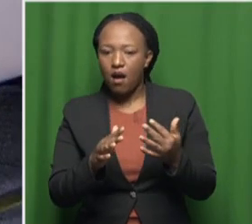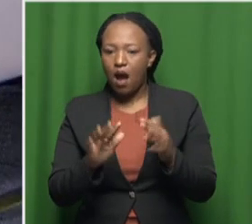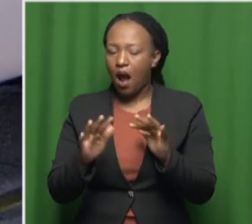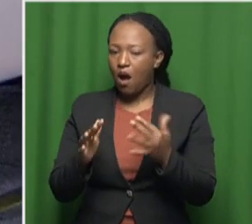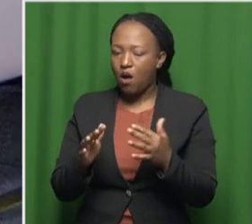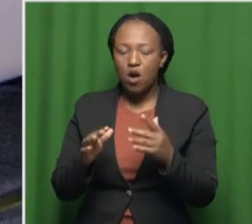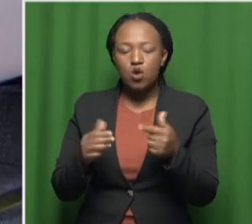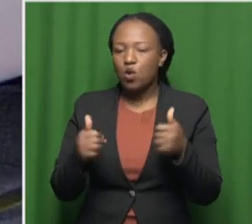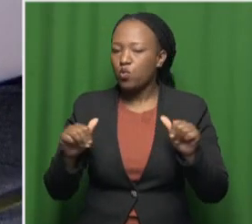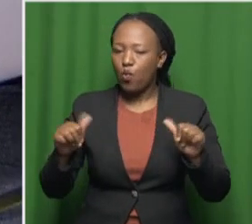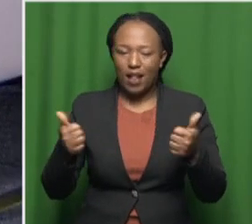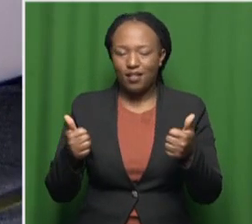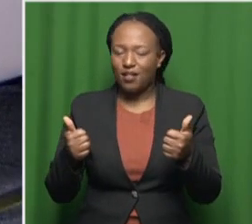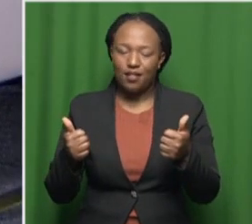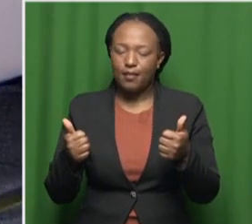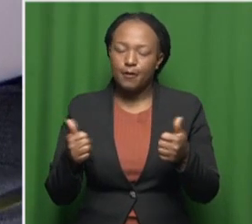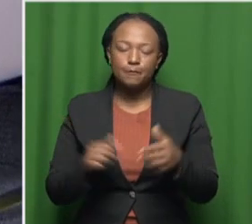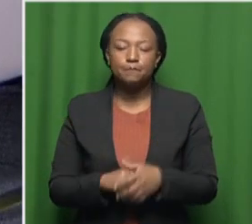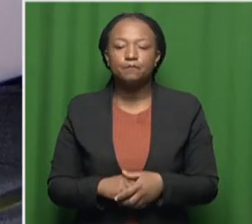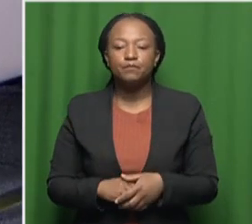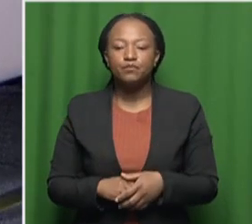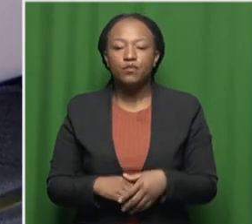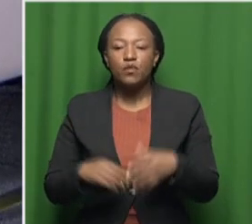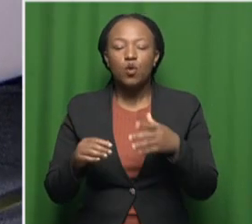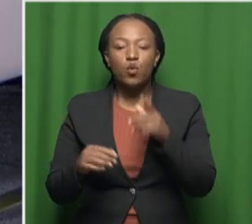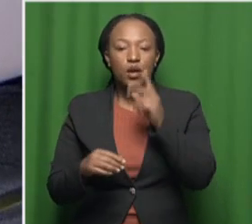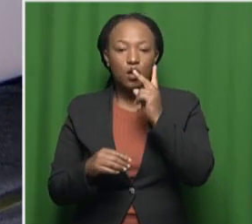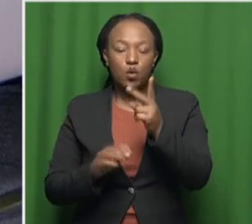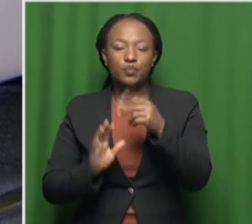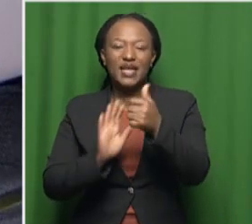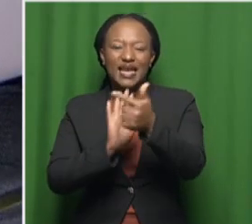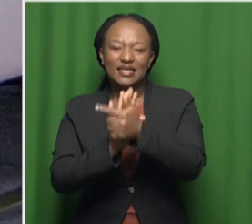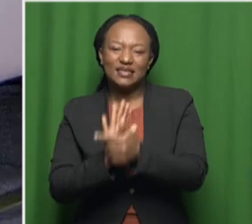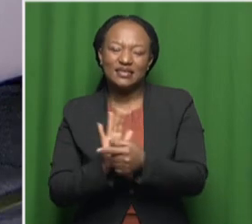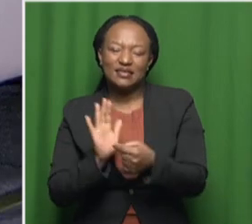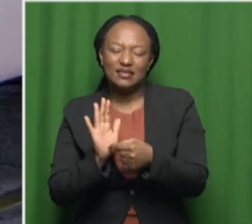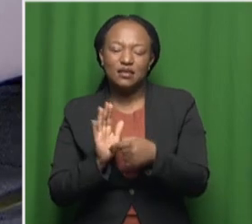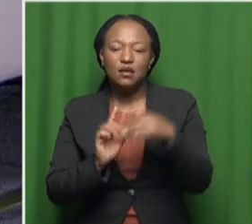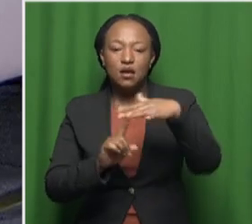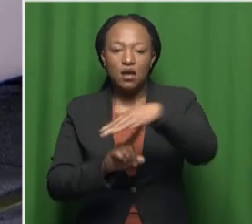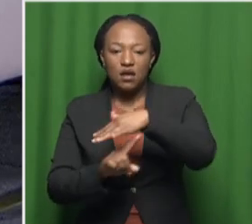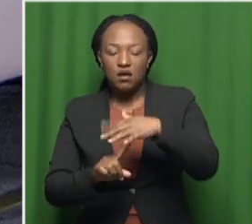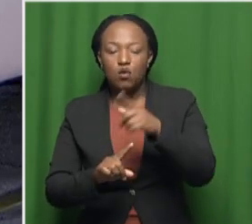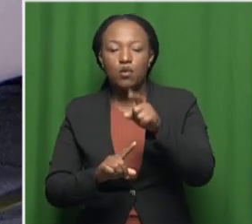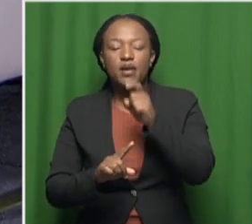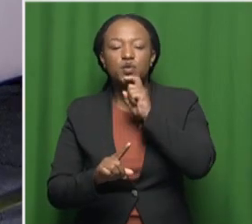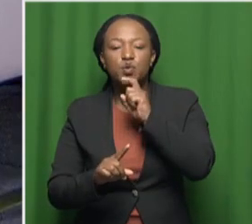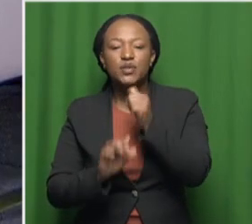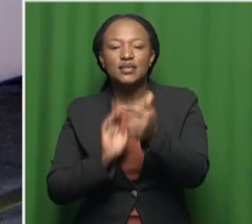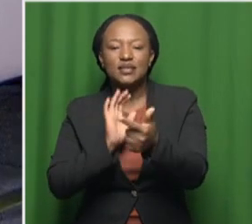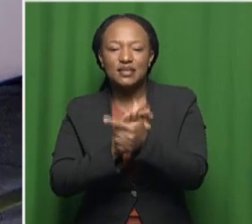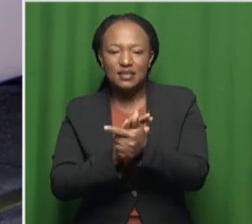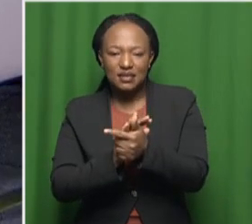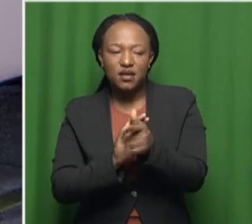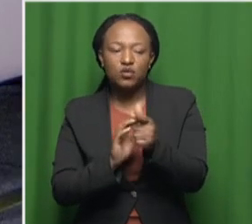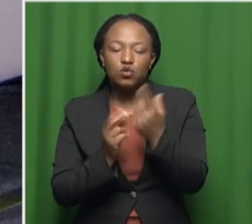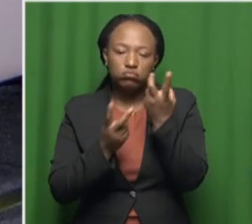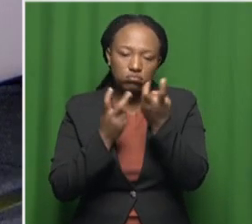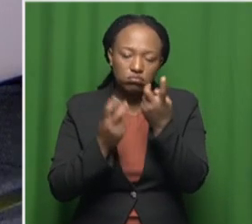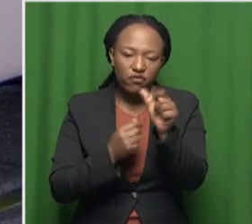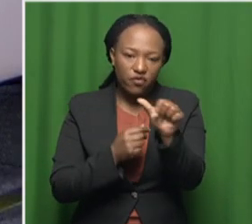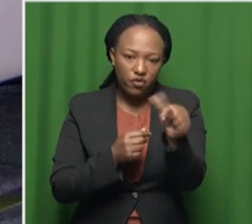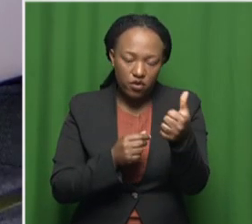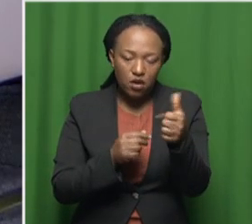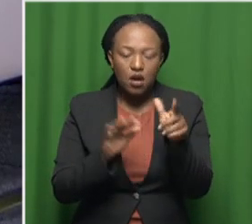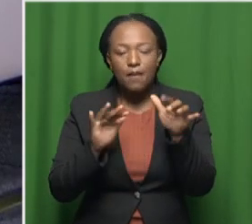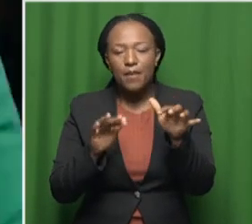very well, as I said. We look at the legislative environment that is there, because we must use the legal prescripts to bind others. It's not easy.